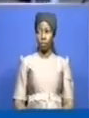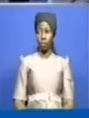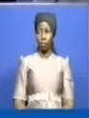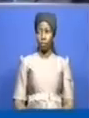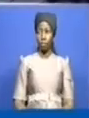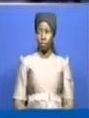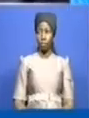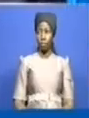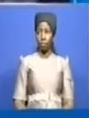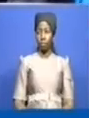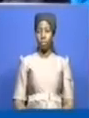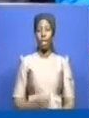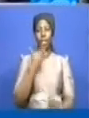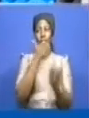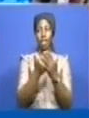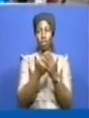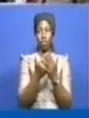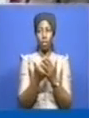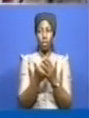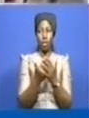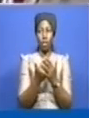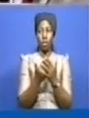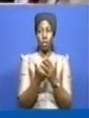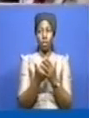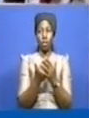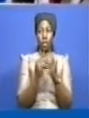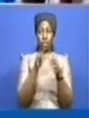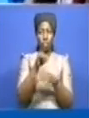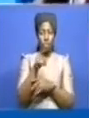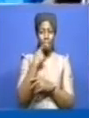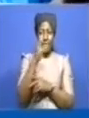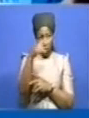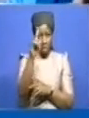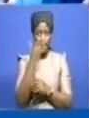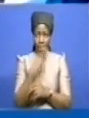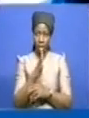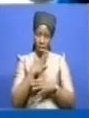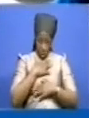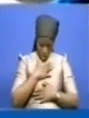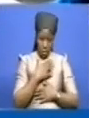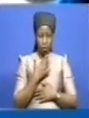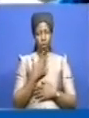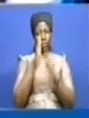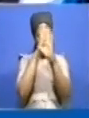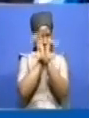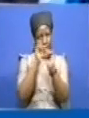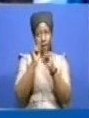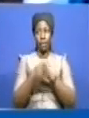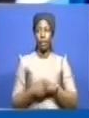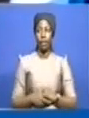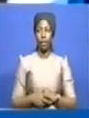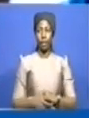This is better. Thank you, sir. As you rightly said, Your Excellency, some of